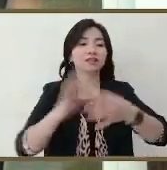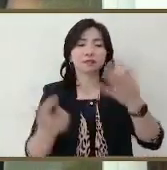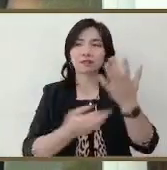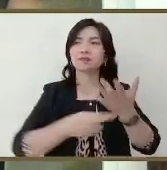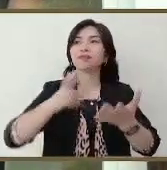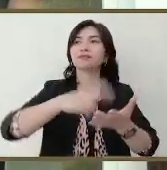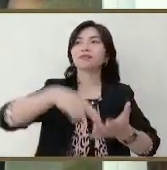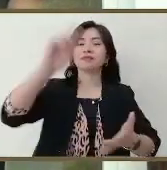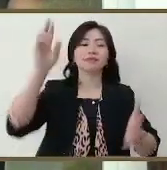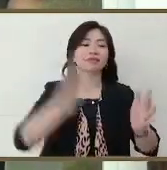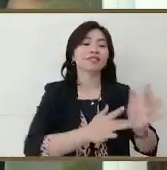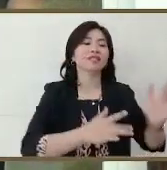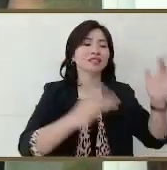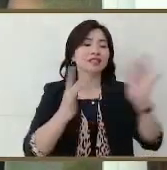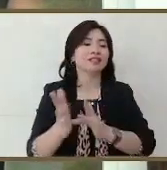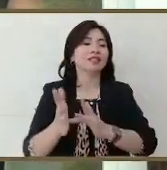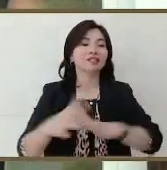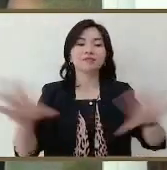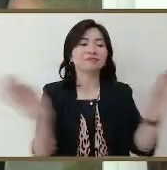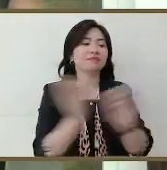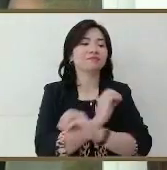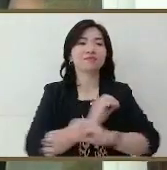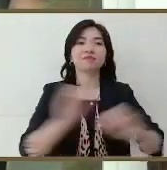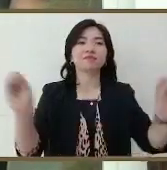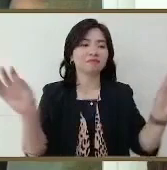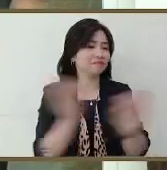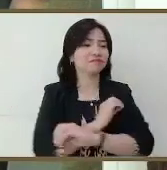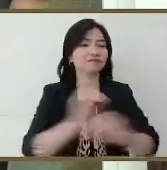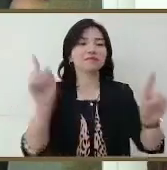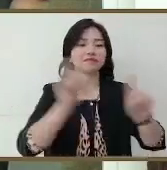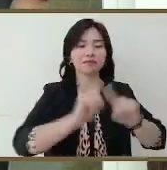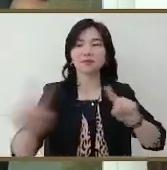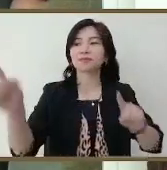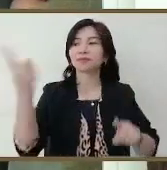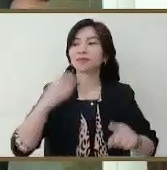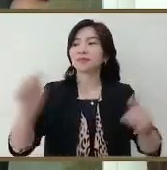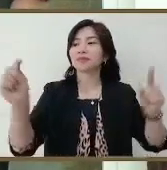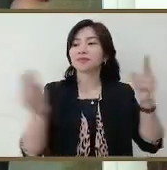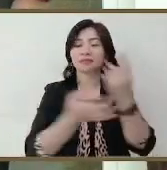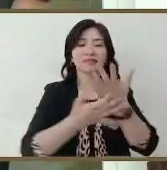Lamb. Nothing, nothing but the blood.